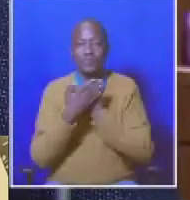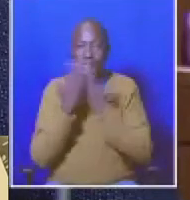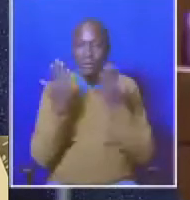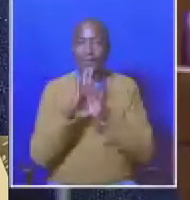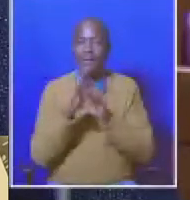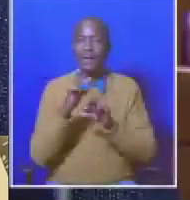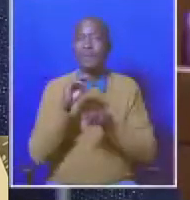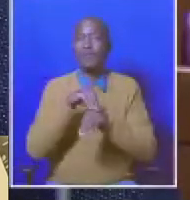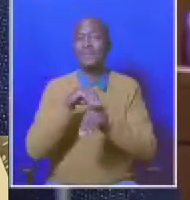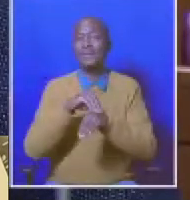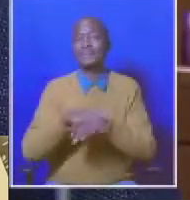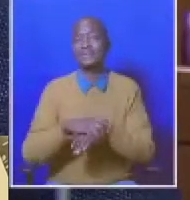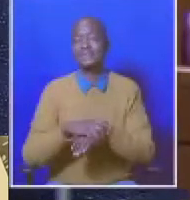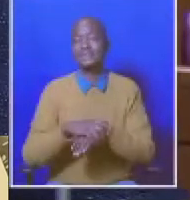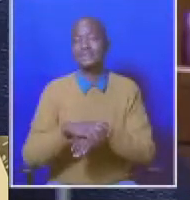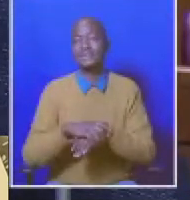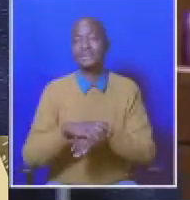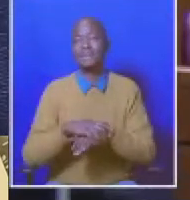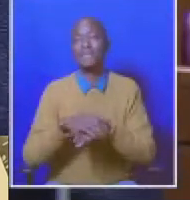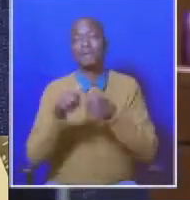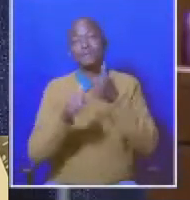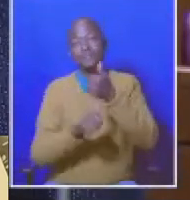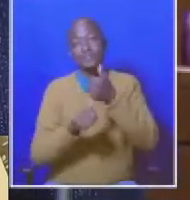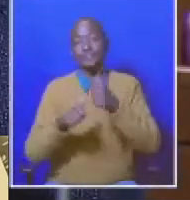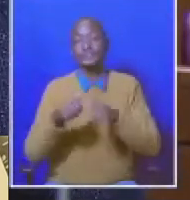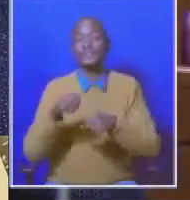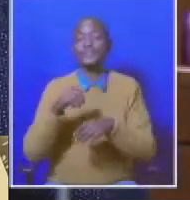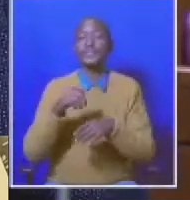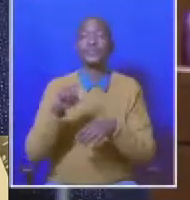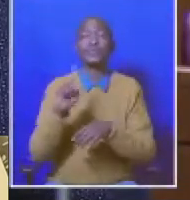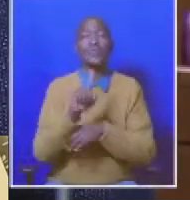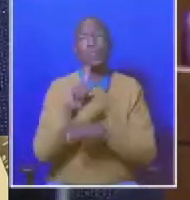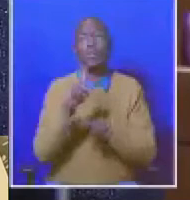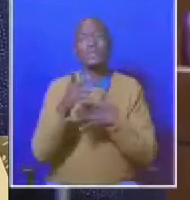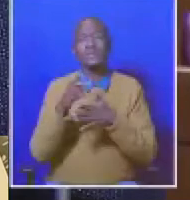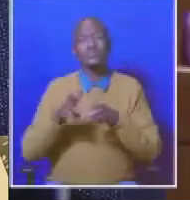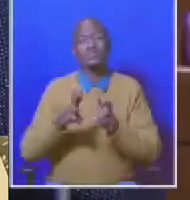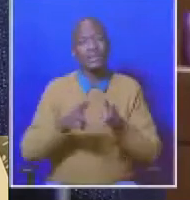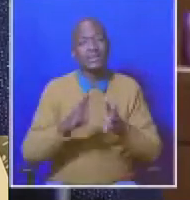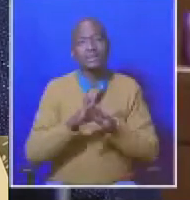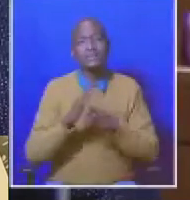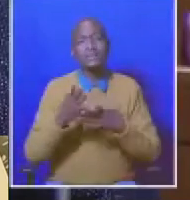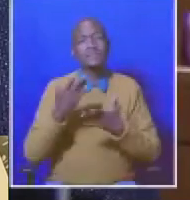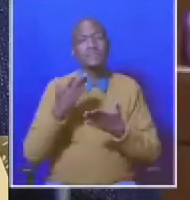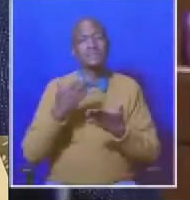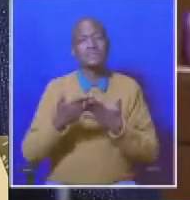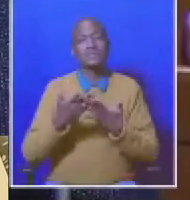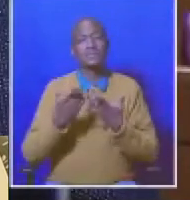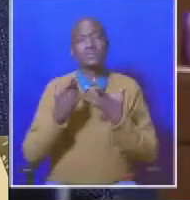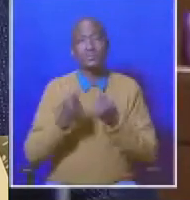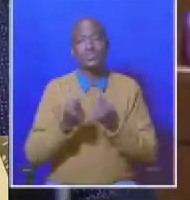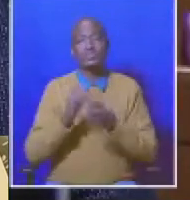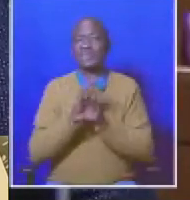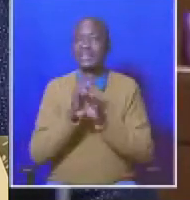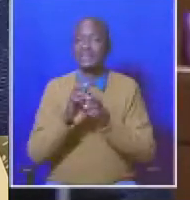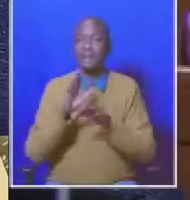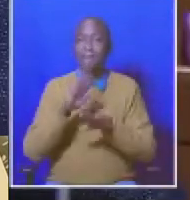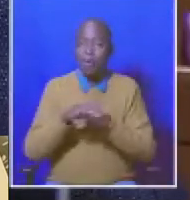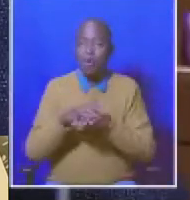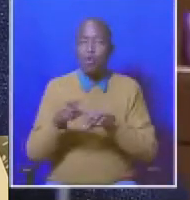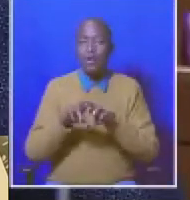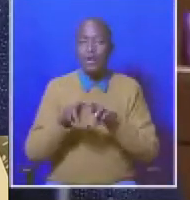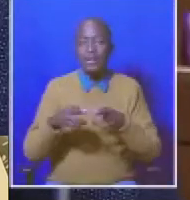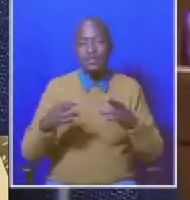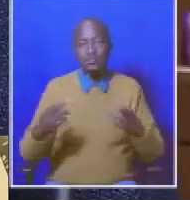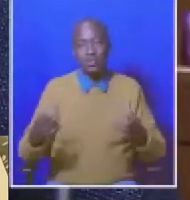problems. Honorable Deputy President, what measures are in place to ensure that more resources to ensure